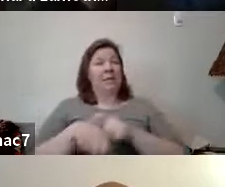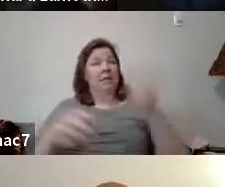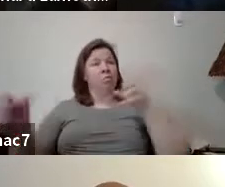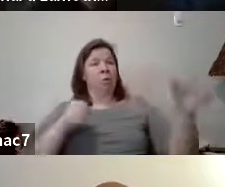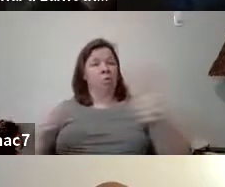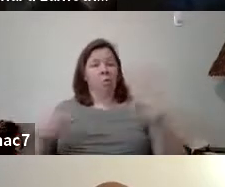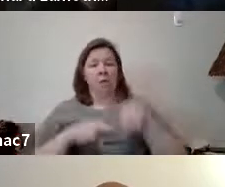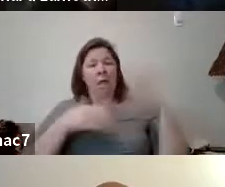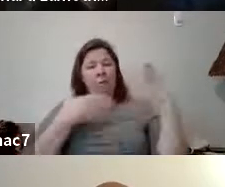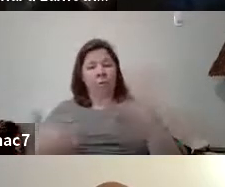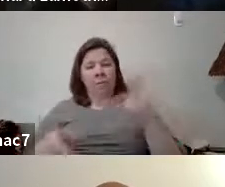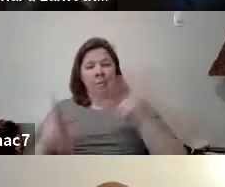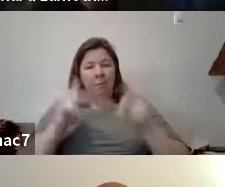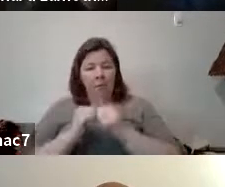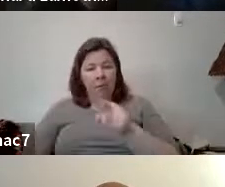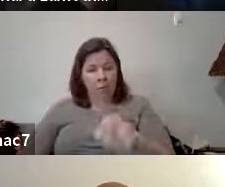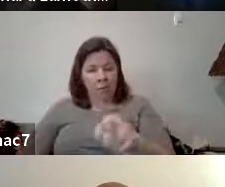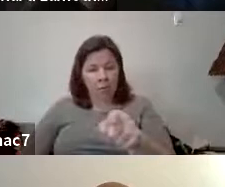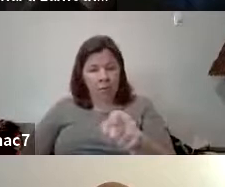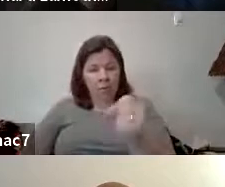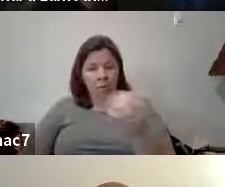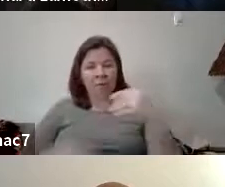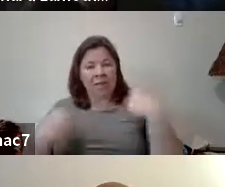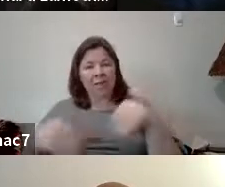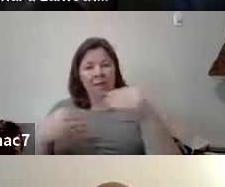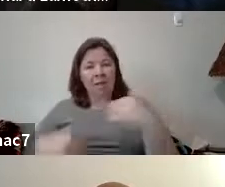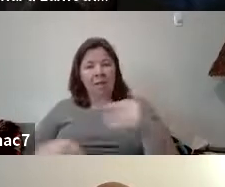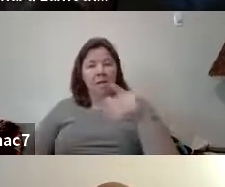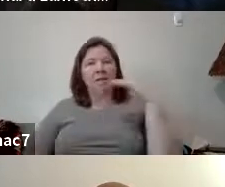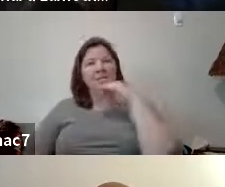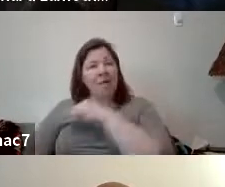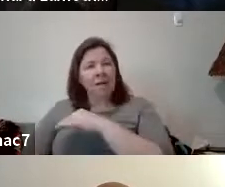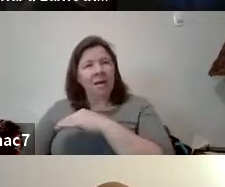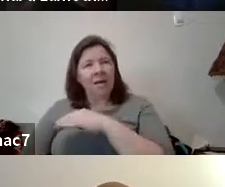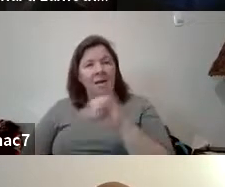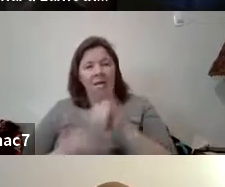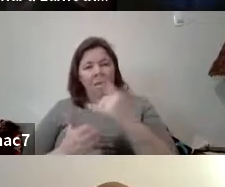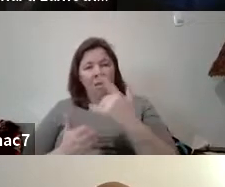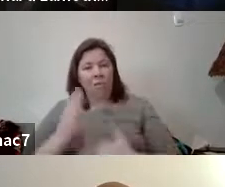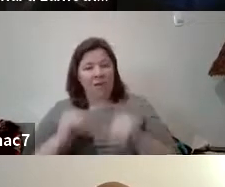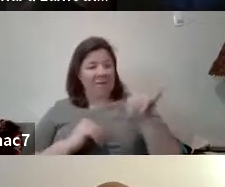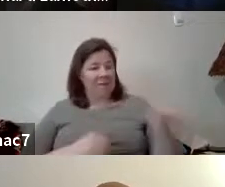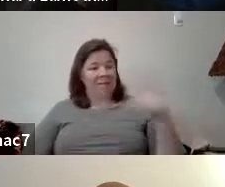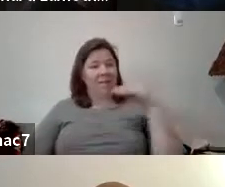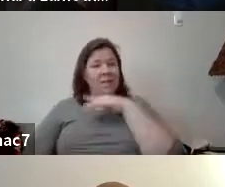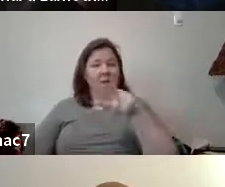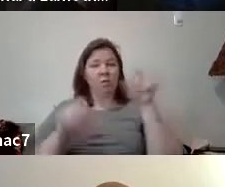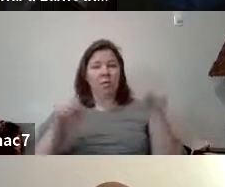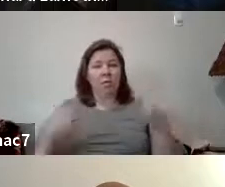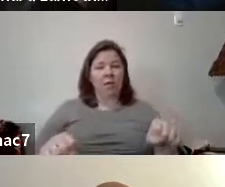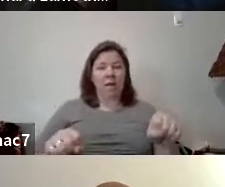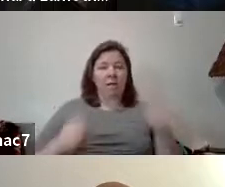can't bring people with you. So they sell us on this lie, and that's what it is. It's a lie that you can